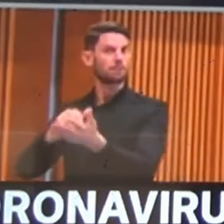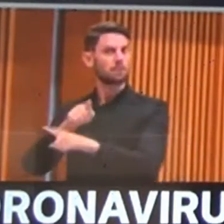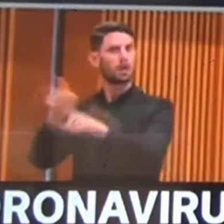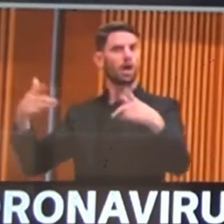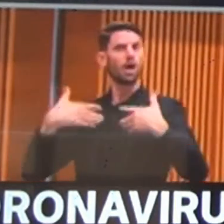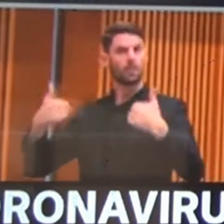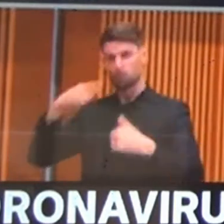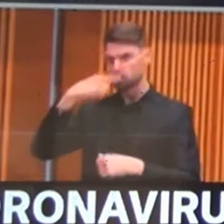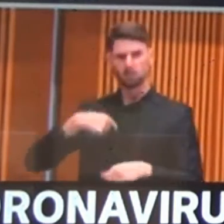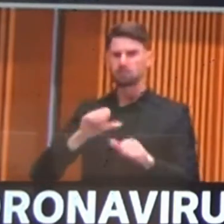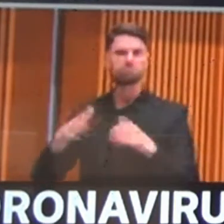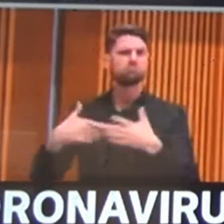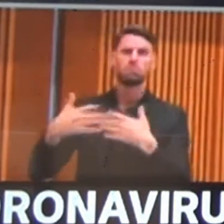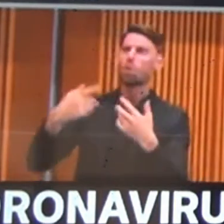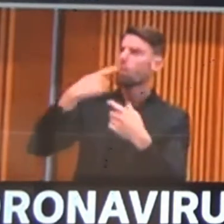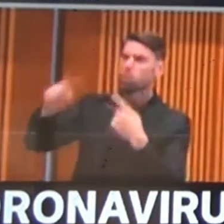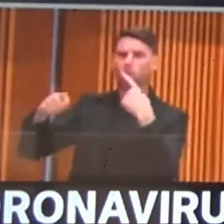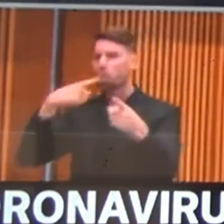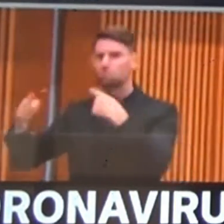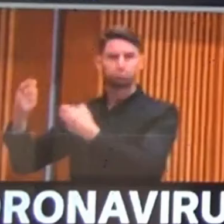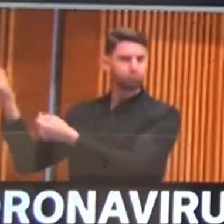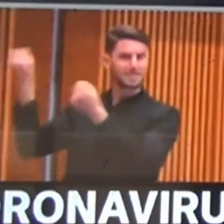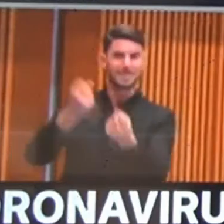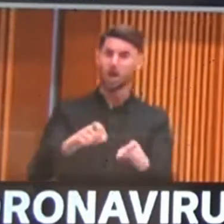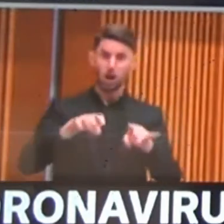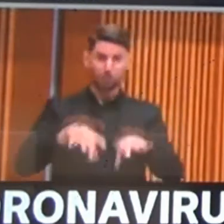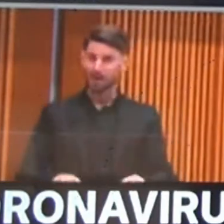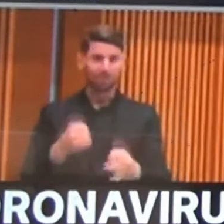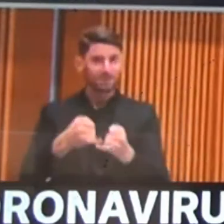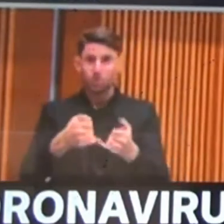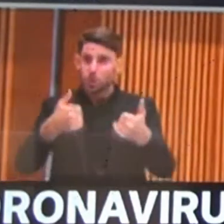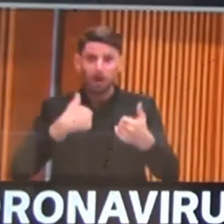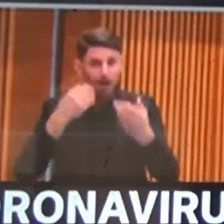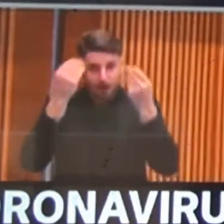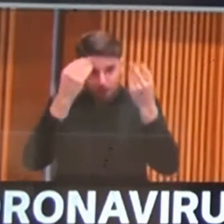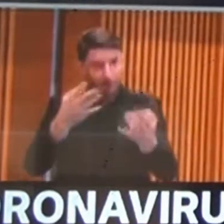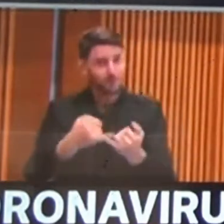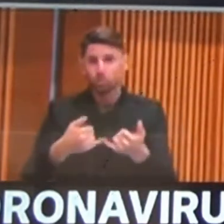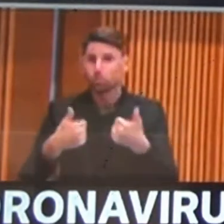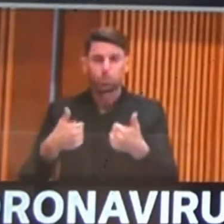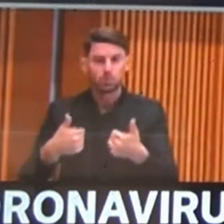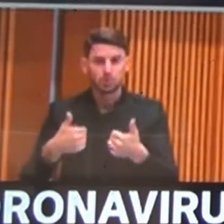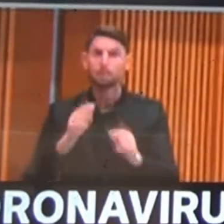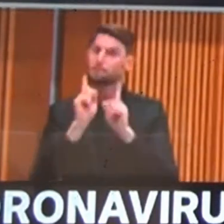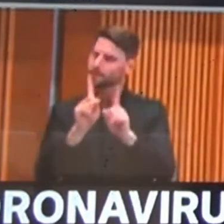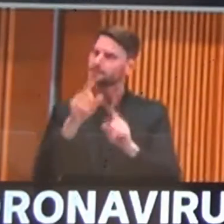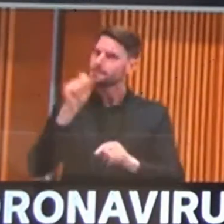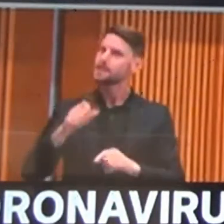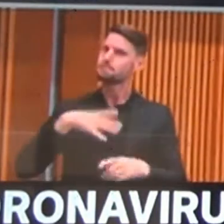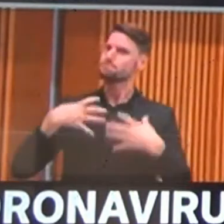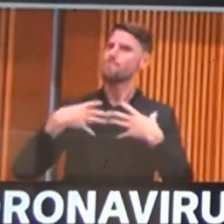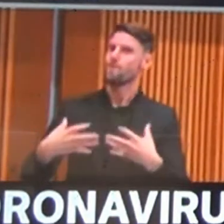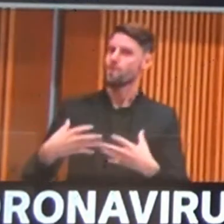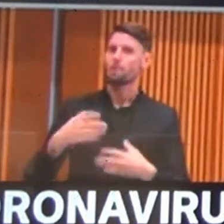our capabilities. As a nation, we're doing very well, but it does mean that there are challenges. And I want to thank our doctors